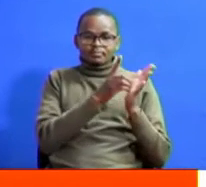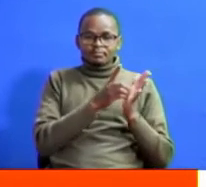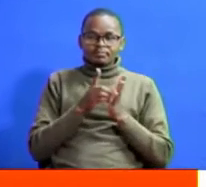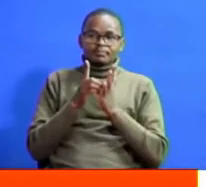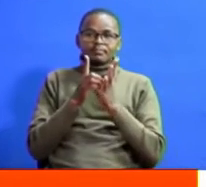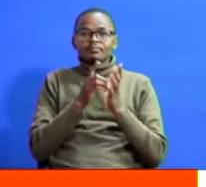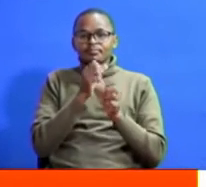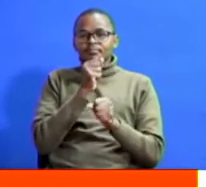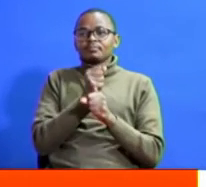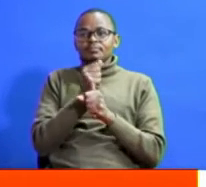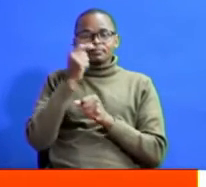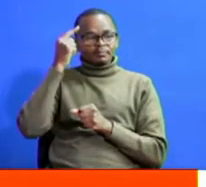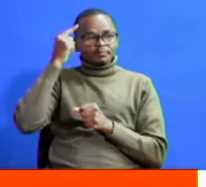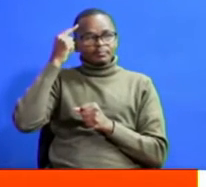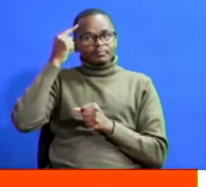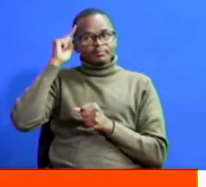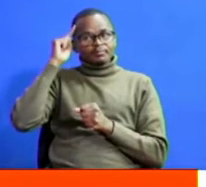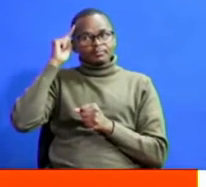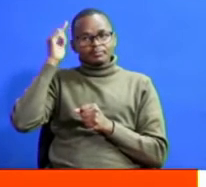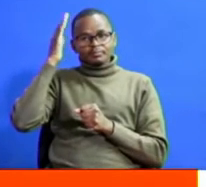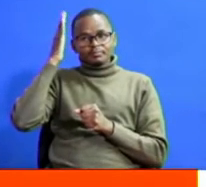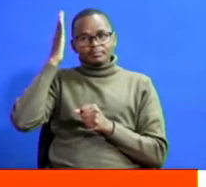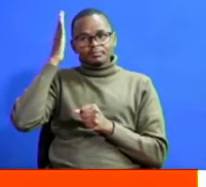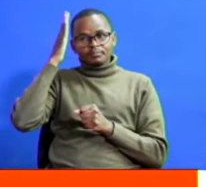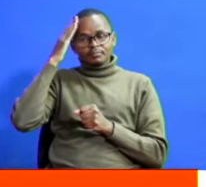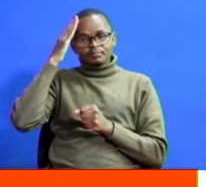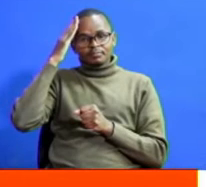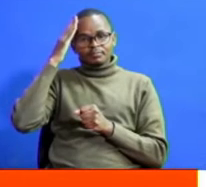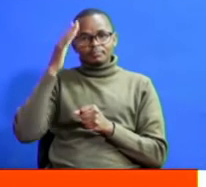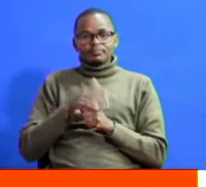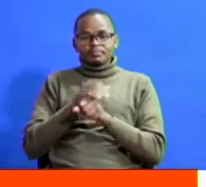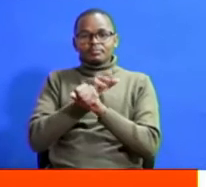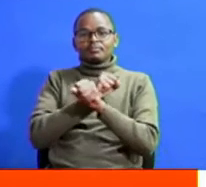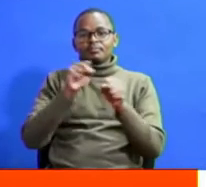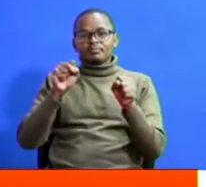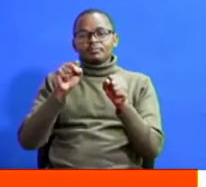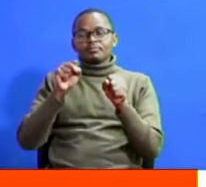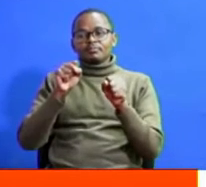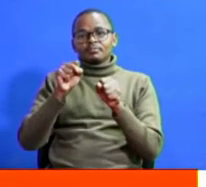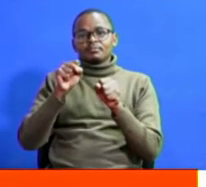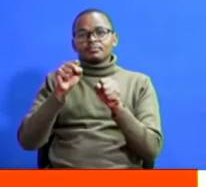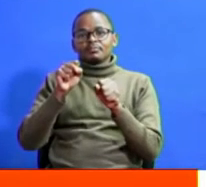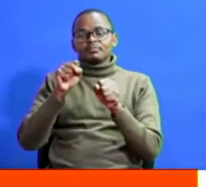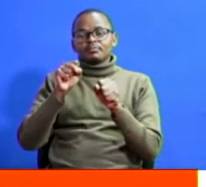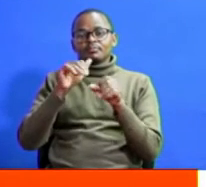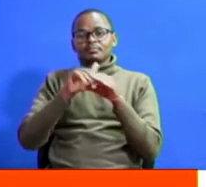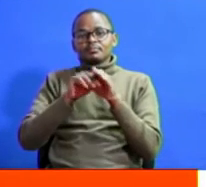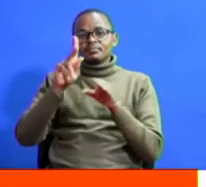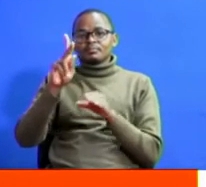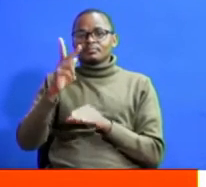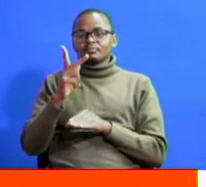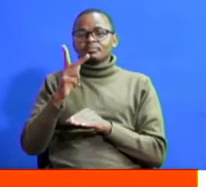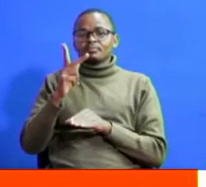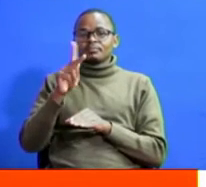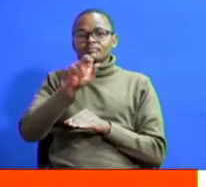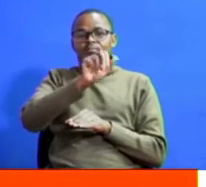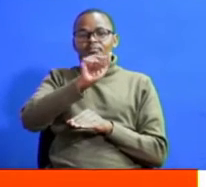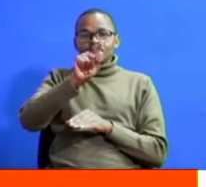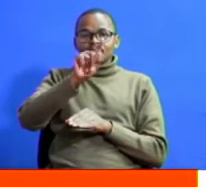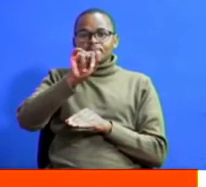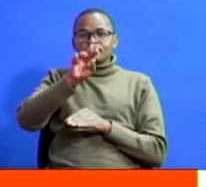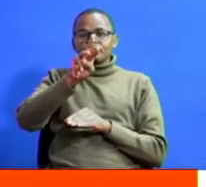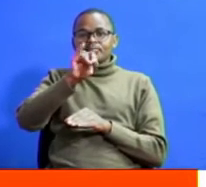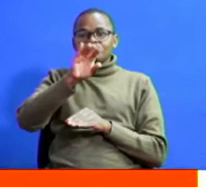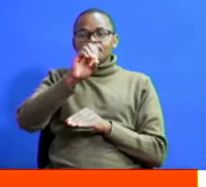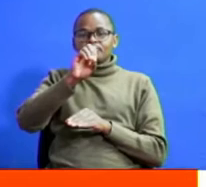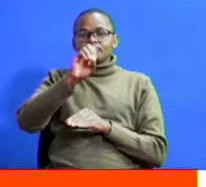Do you think, you know, the presidential, the running mate, of course, in the Kenya Kwanza, in the Azimio side,